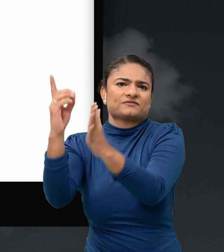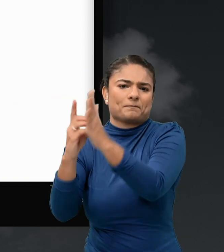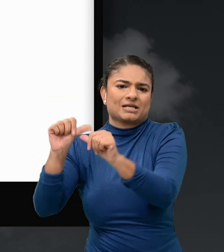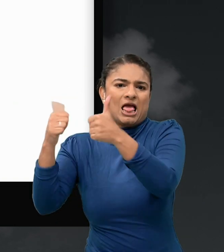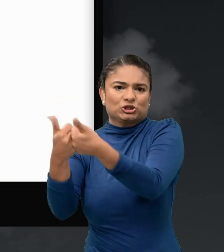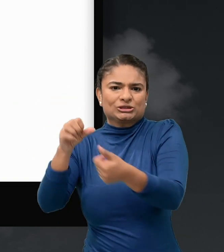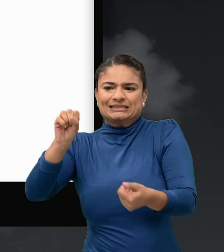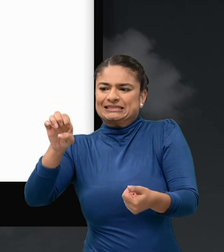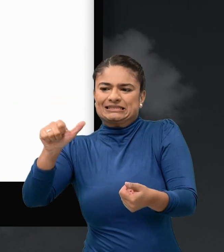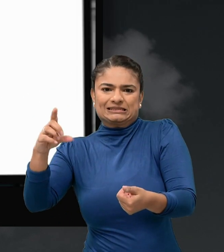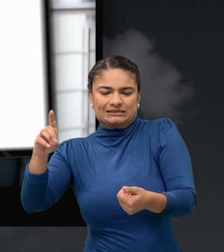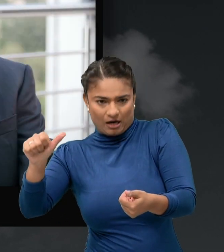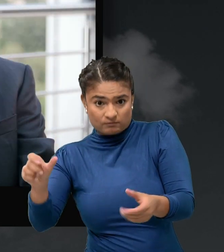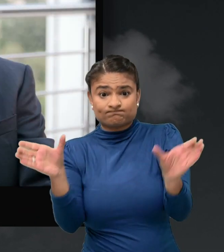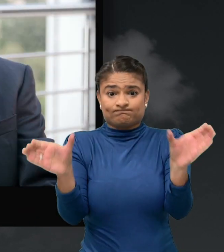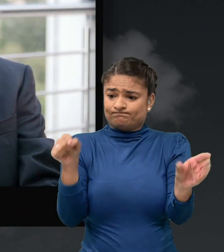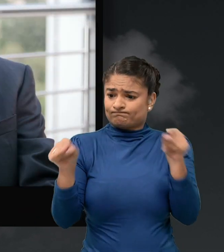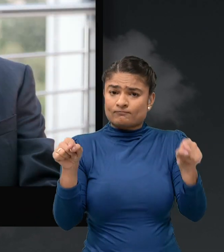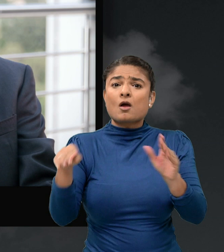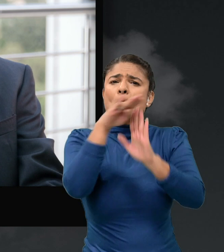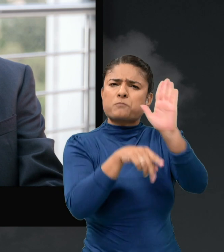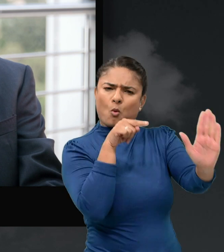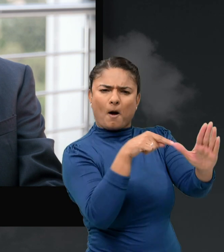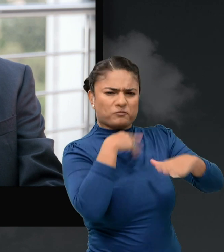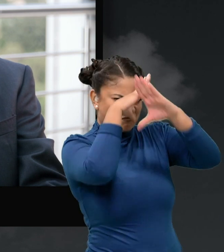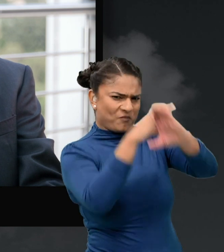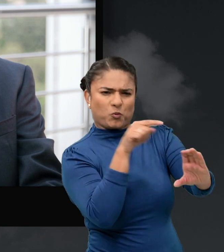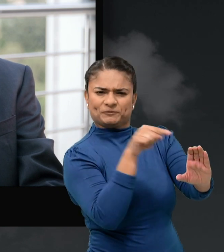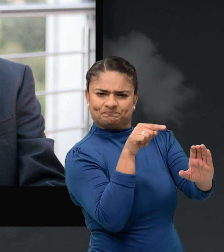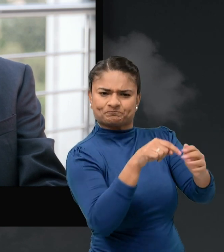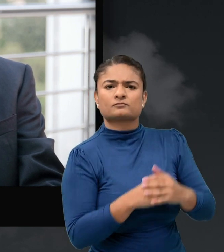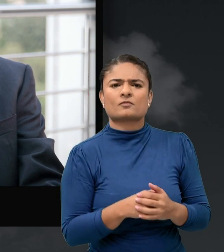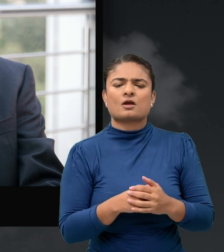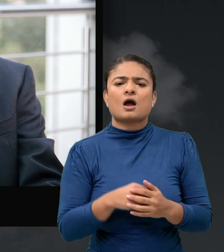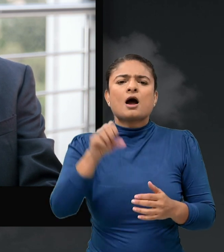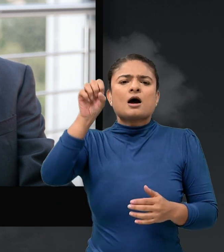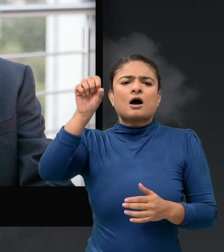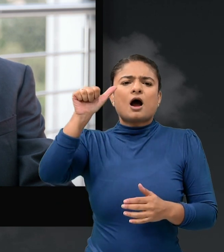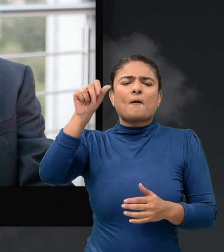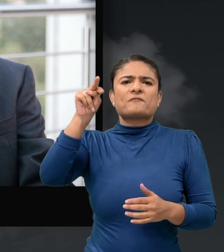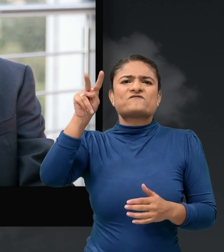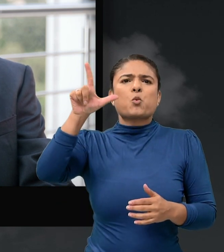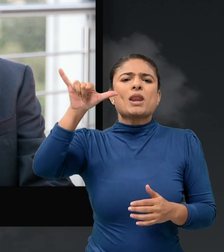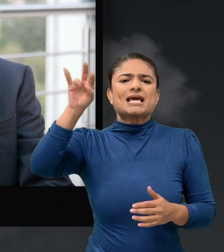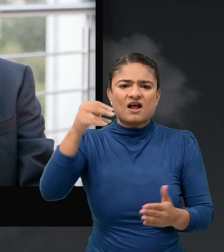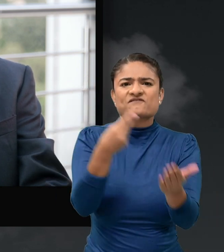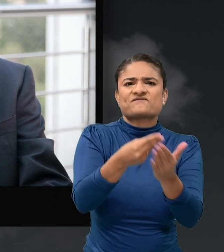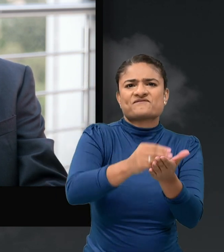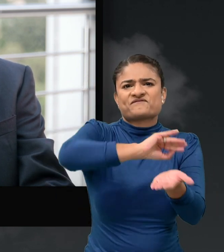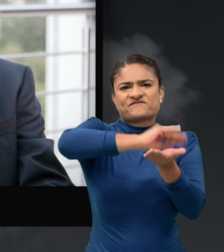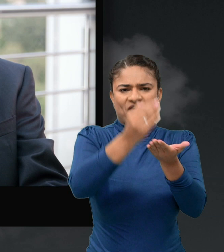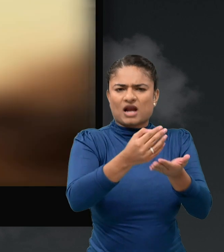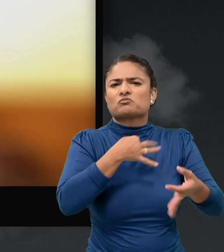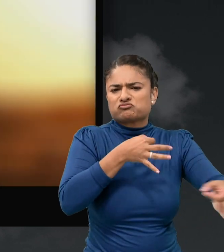Agency. But the program that we're talking about today, it's a program called Amavulandlela